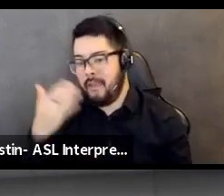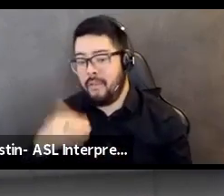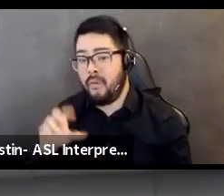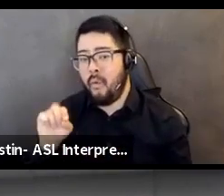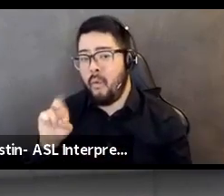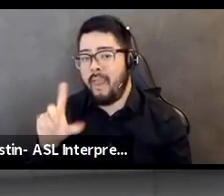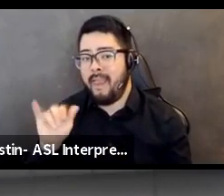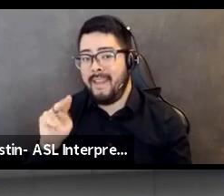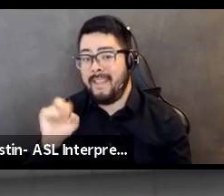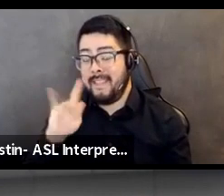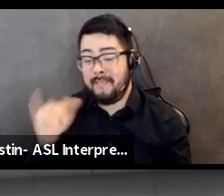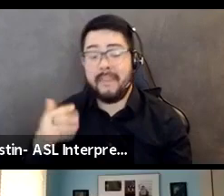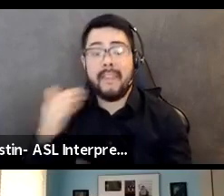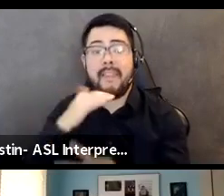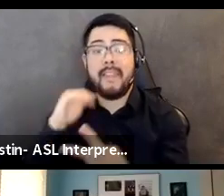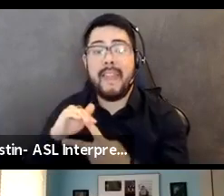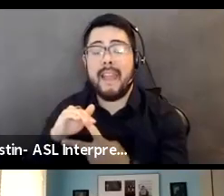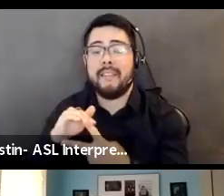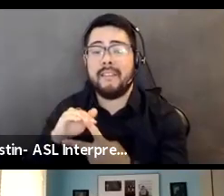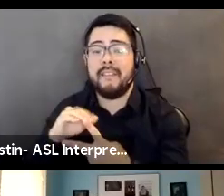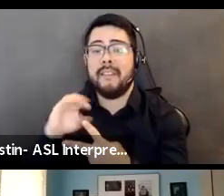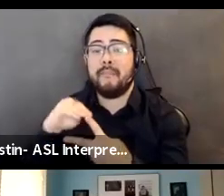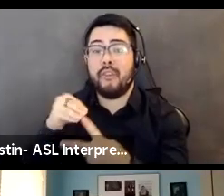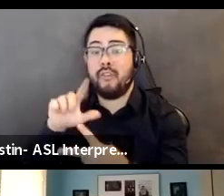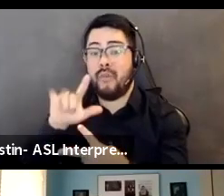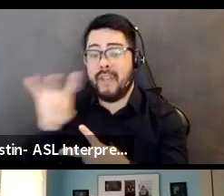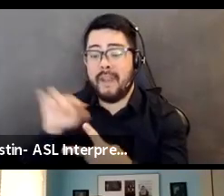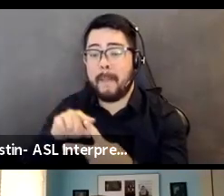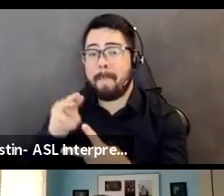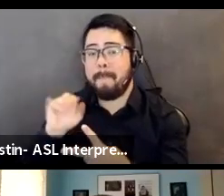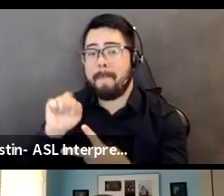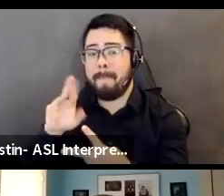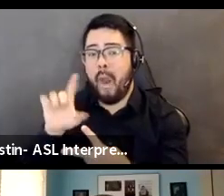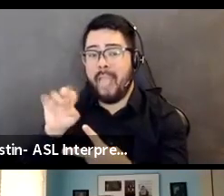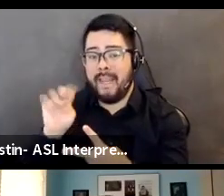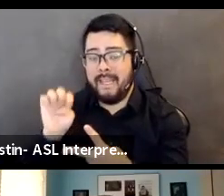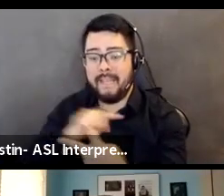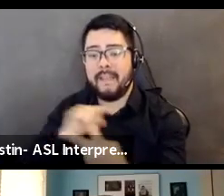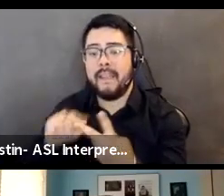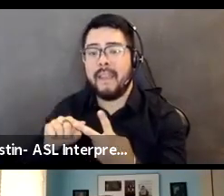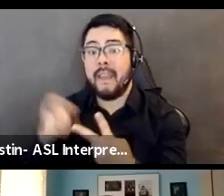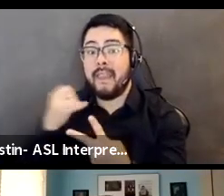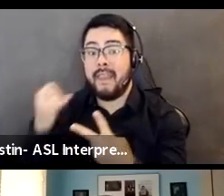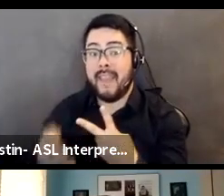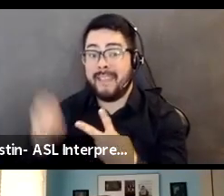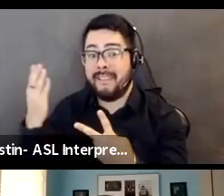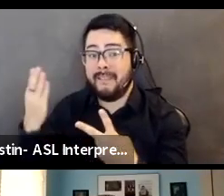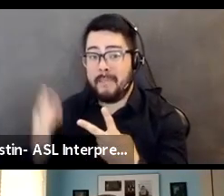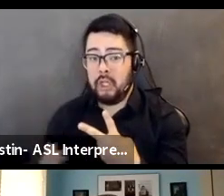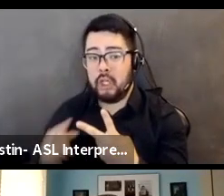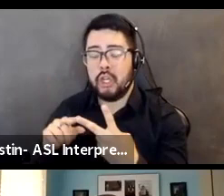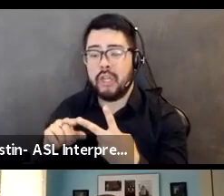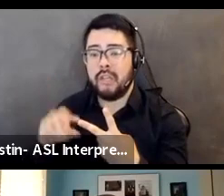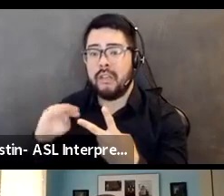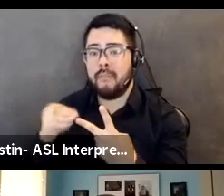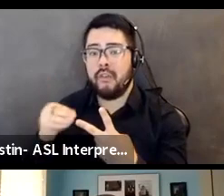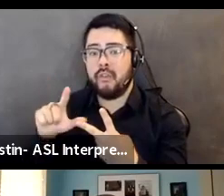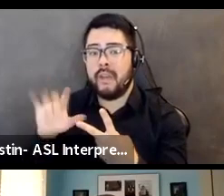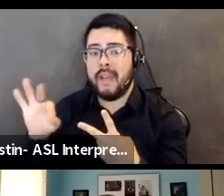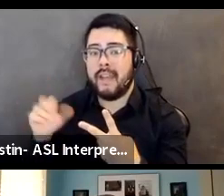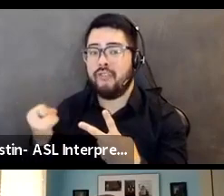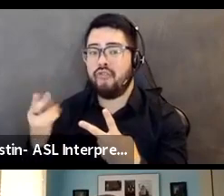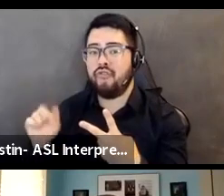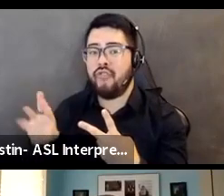next speaker mr president speaker 28 marlene garcia followed by the last speaker of the speakers list 29 sharon